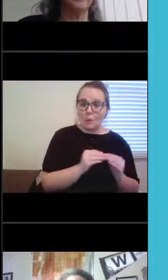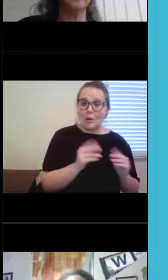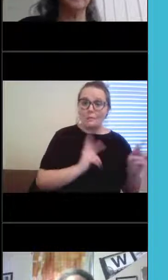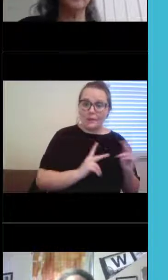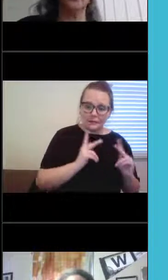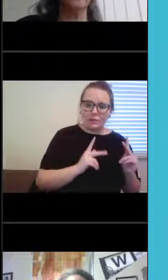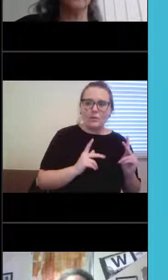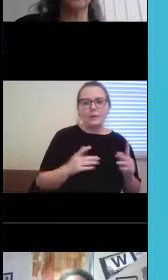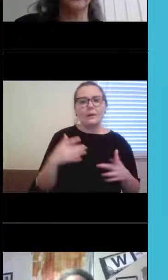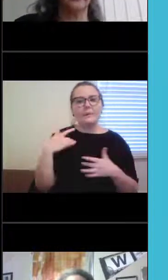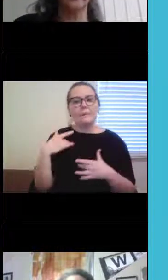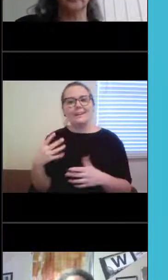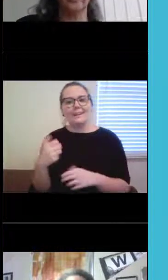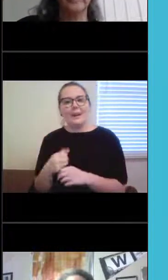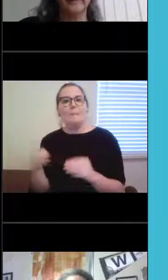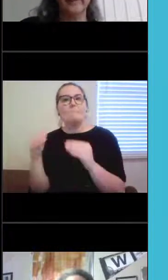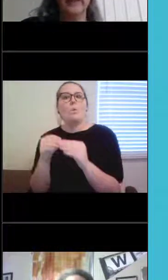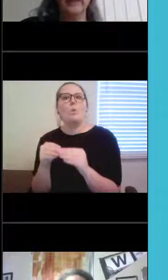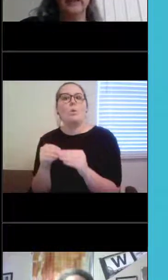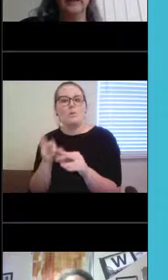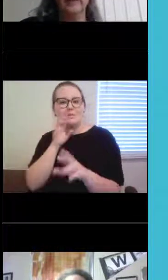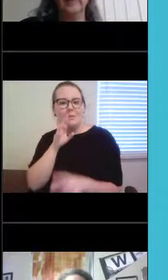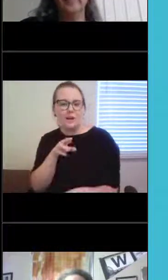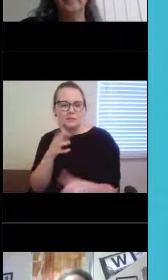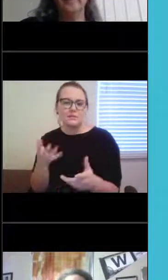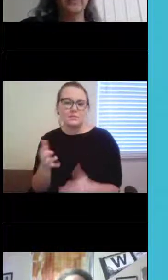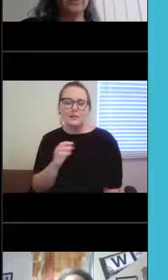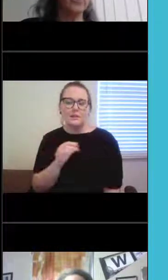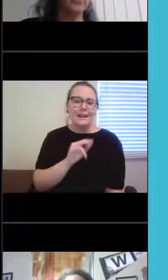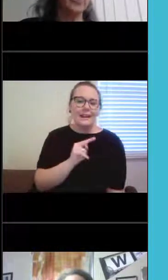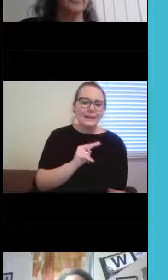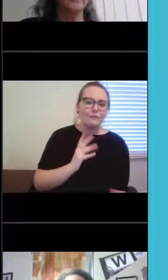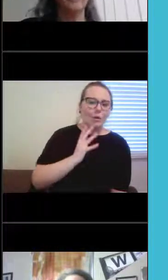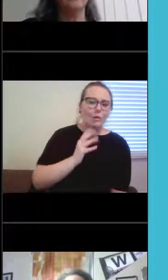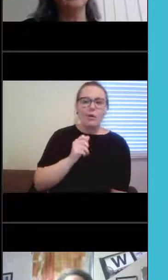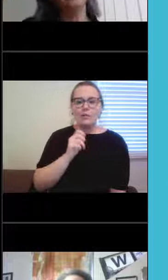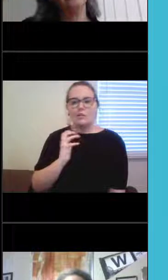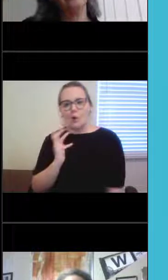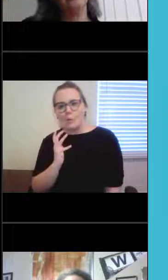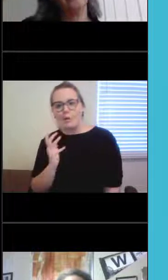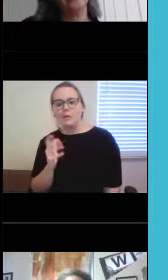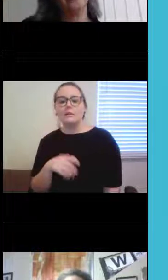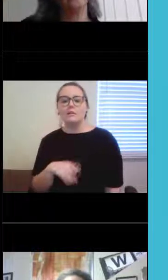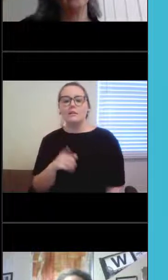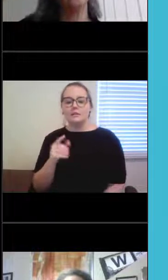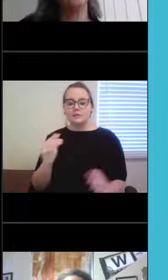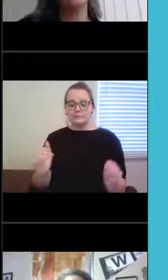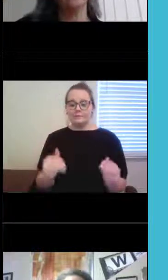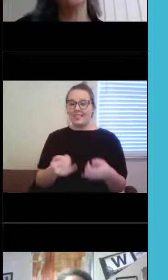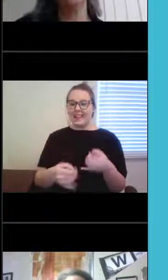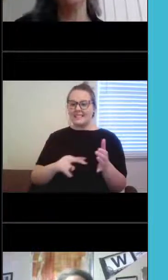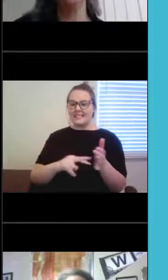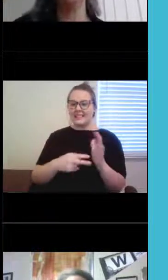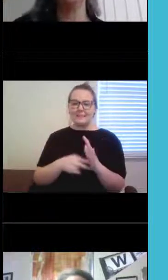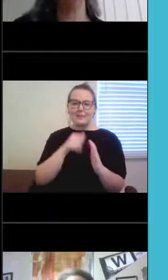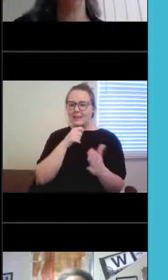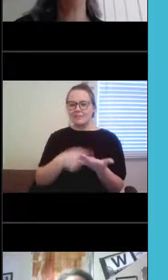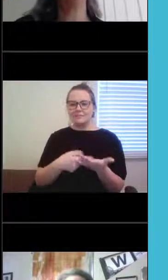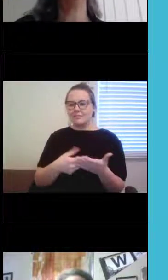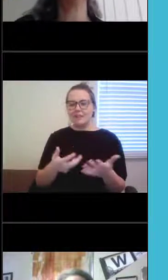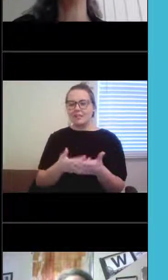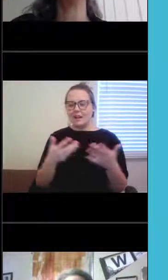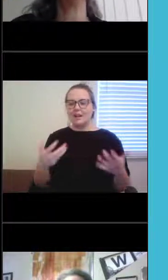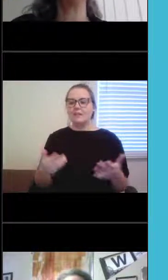positive and more formal and informal. I'm not going to talk so much about intended. There is some research, and I covered in the review